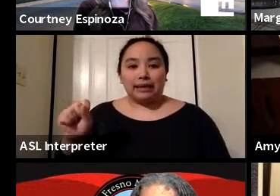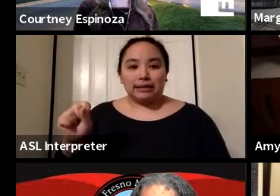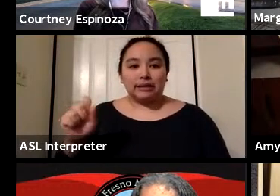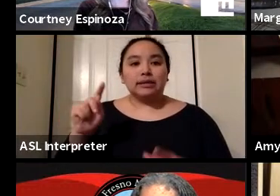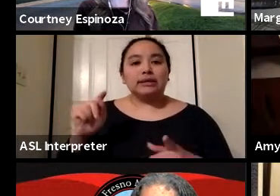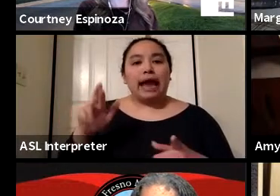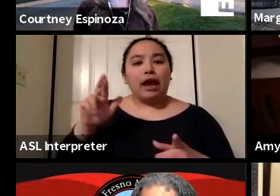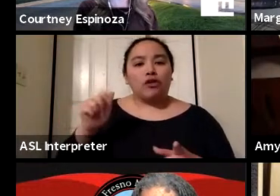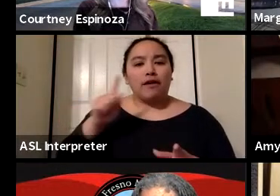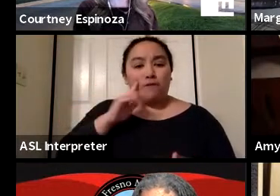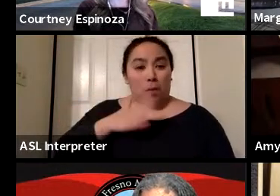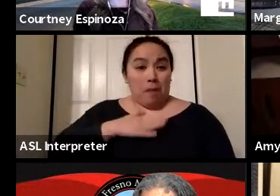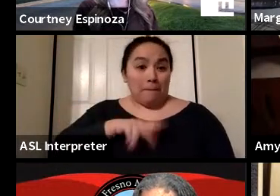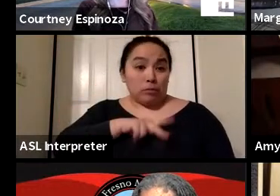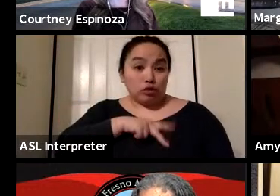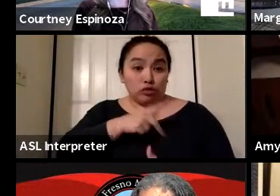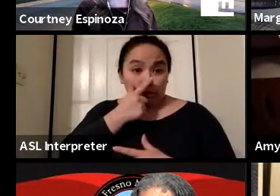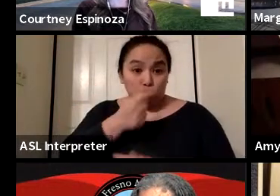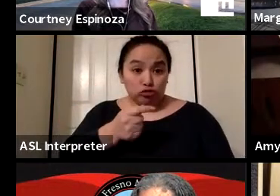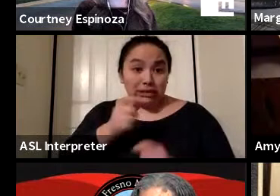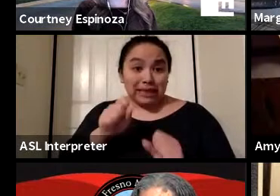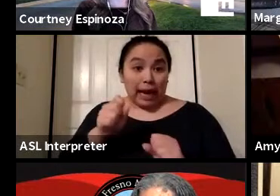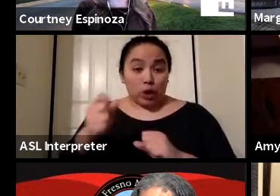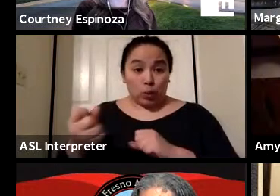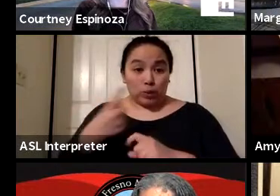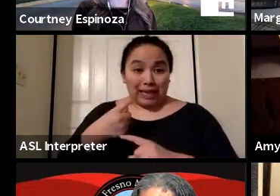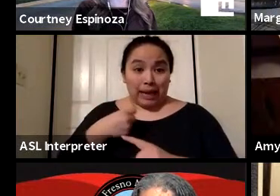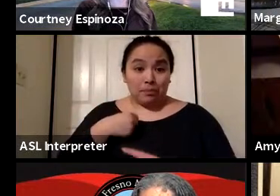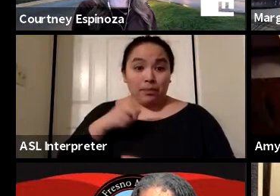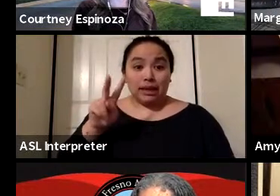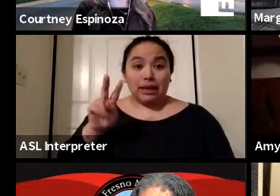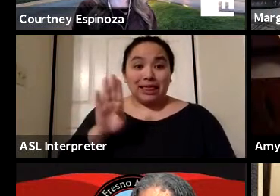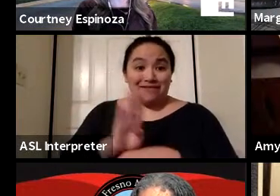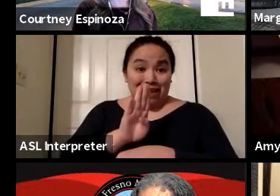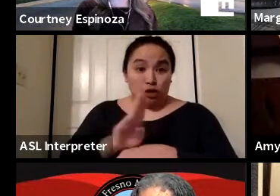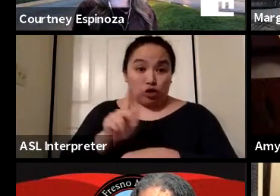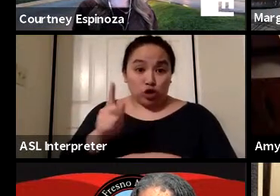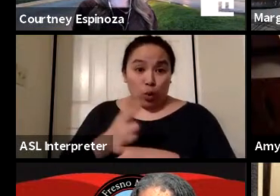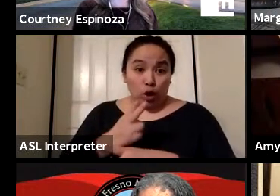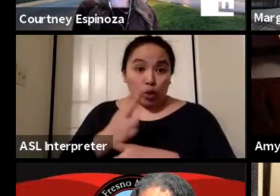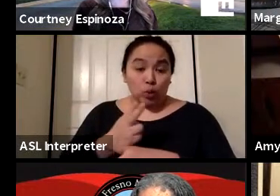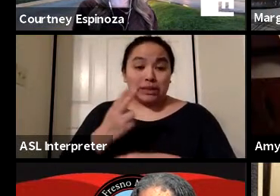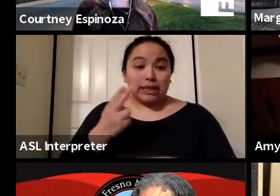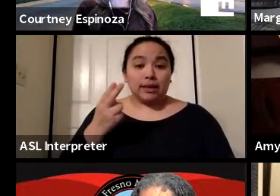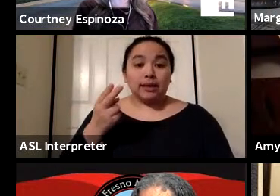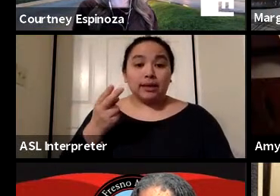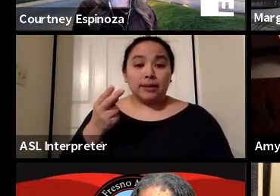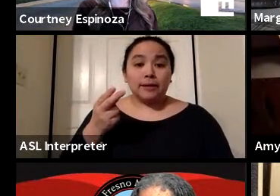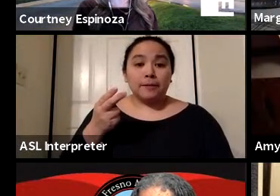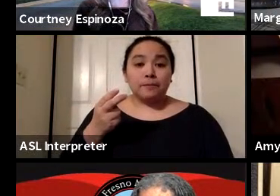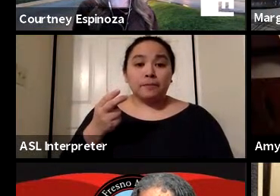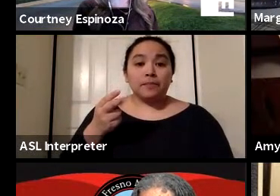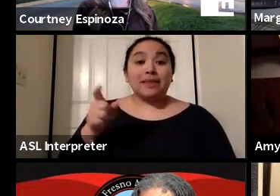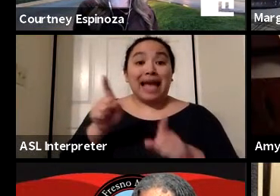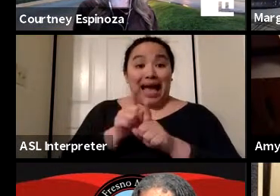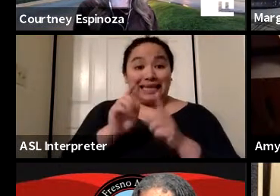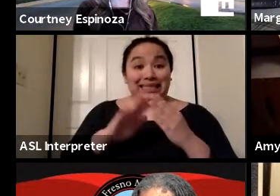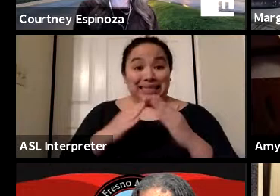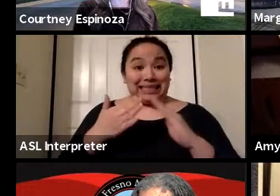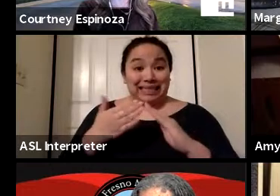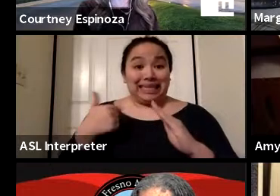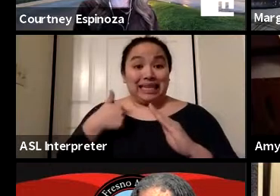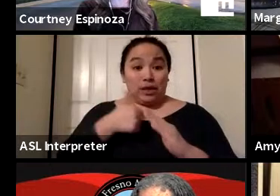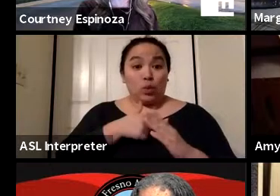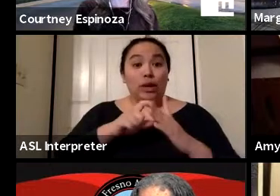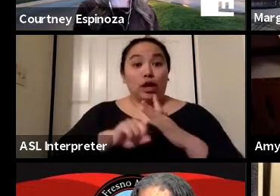my personal interest. Can you send me the vendors that you're using? I think if it's Sumsy or whoever else, because as a city, we're starting to